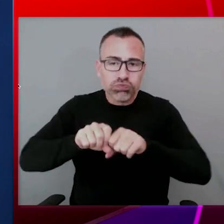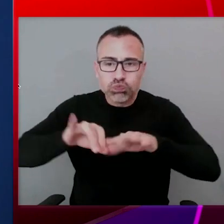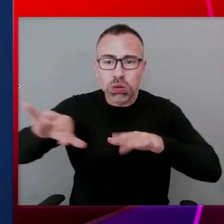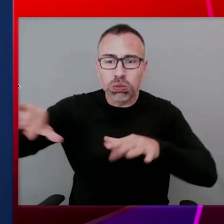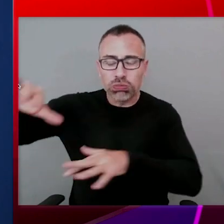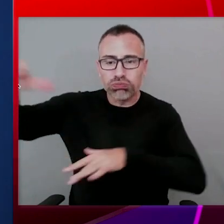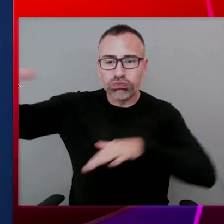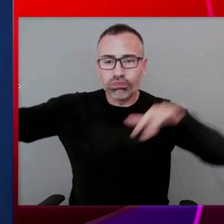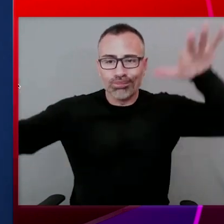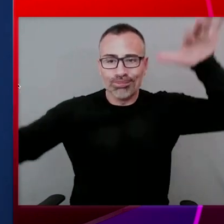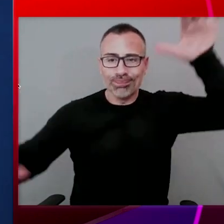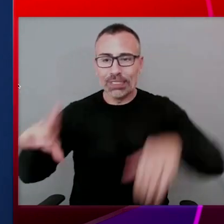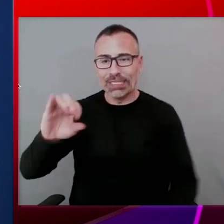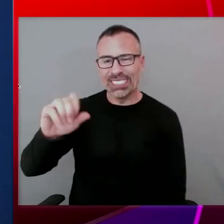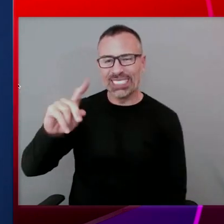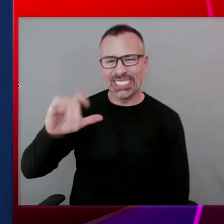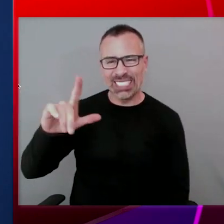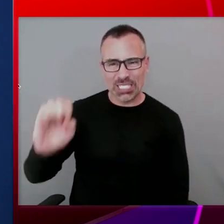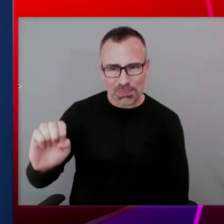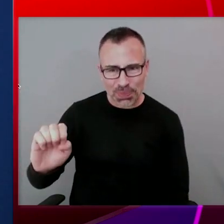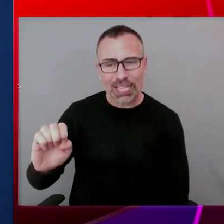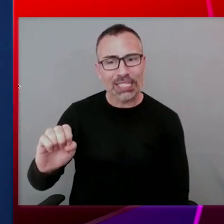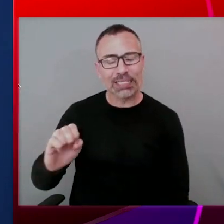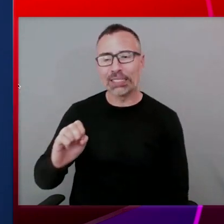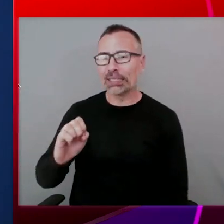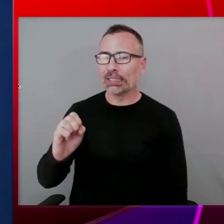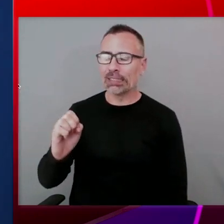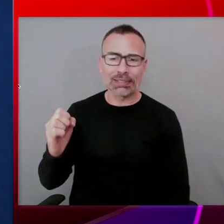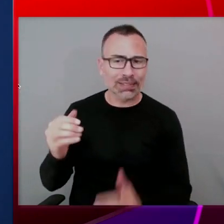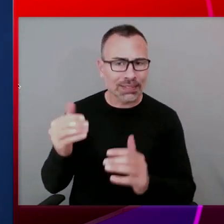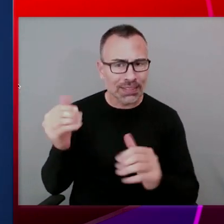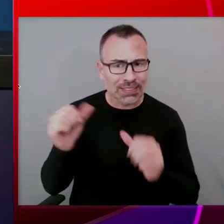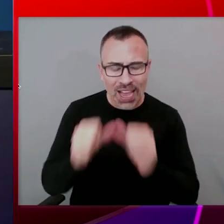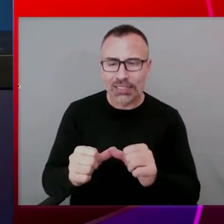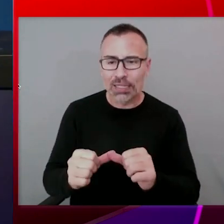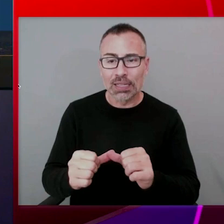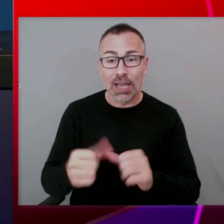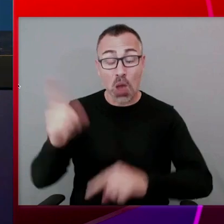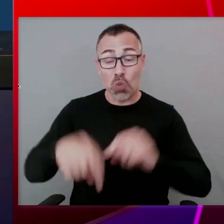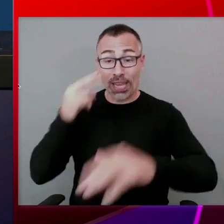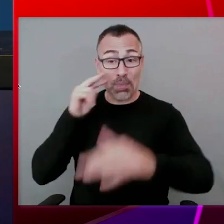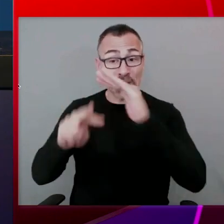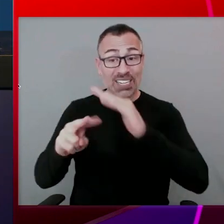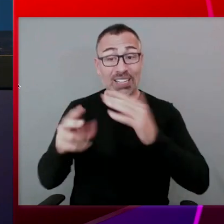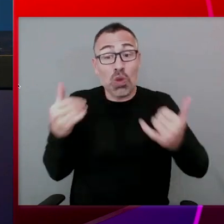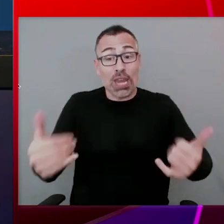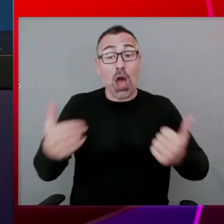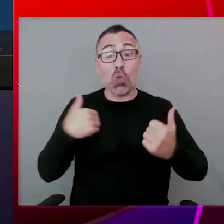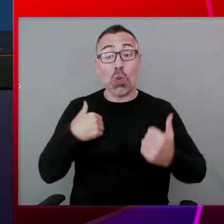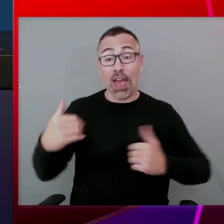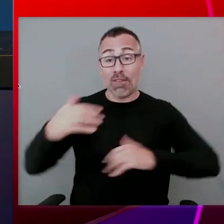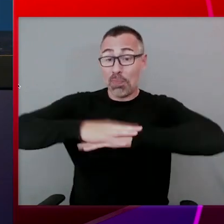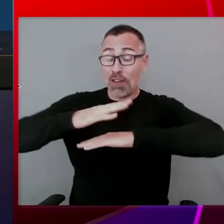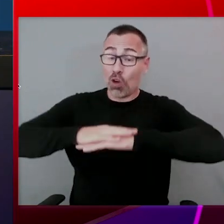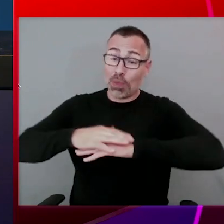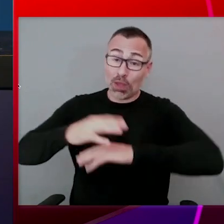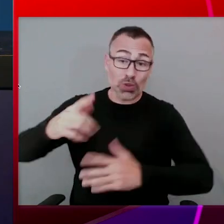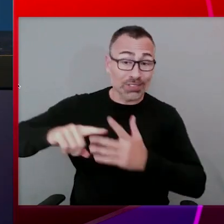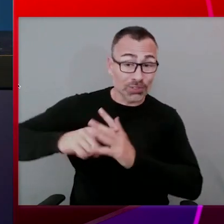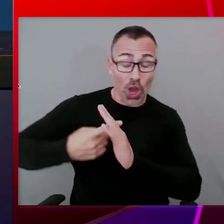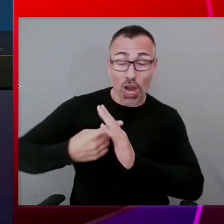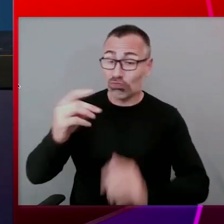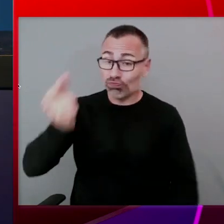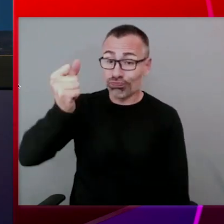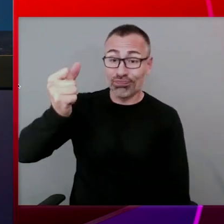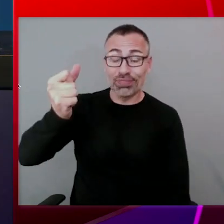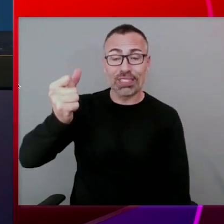that predictable. And the ability to stand it up so quickly, now we have a platform that can spin up instantly, and it can, go back